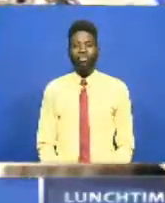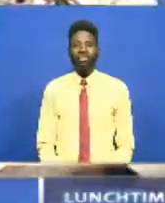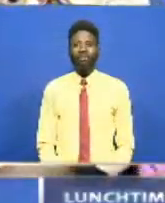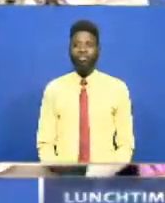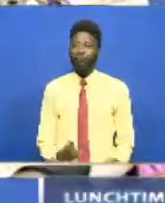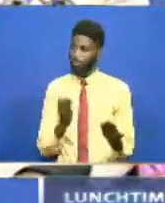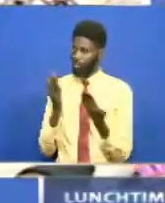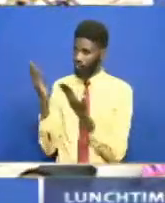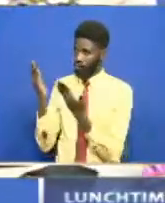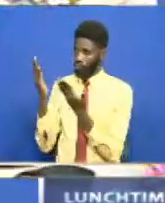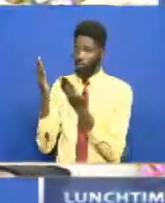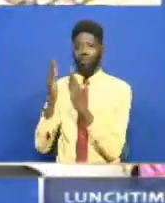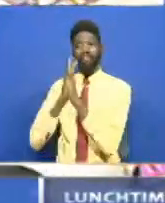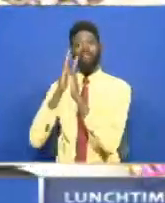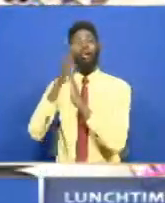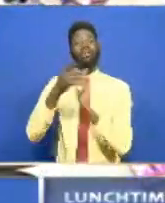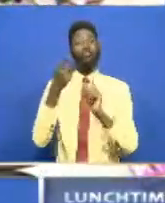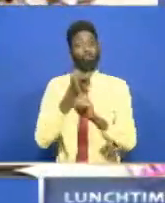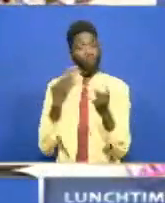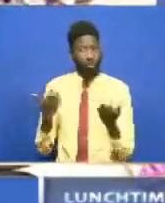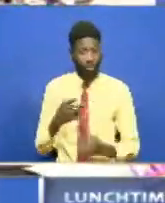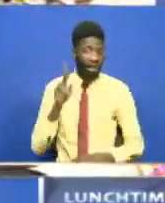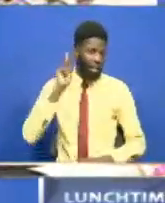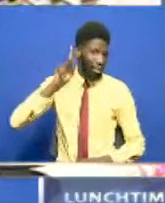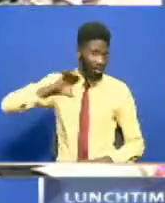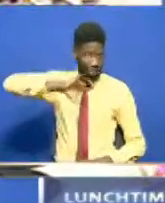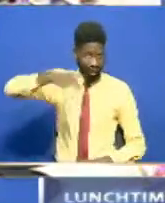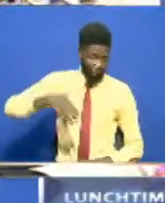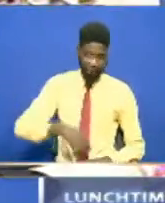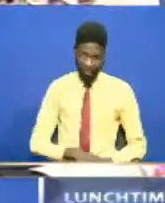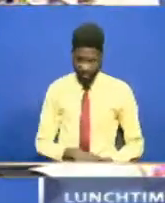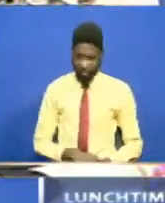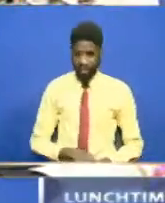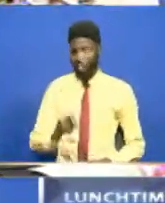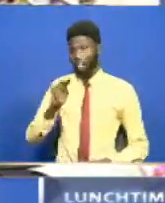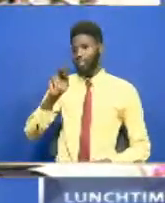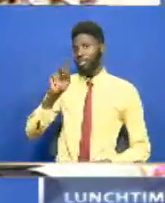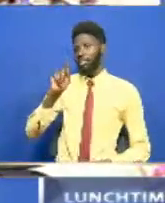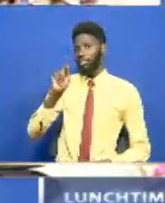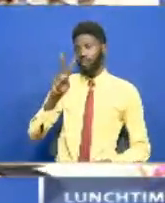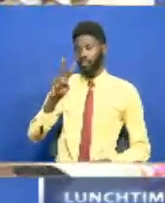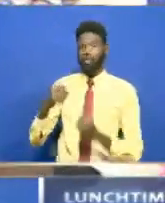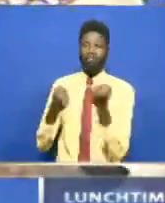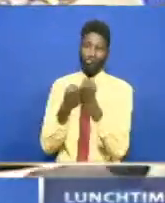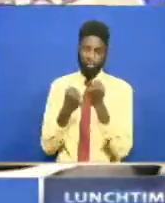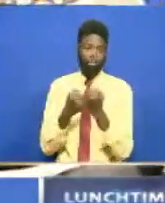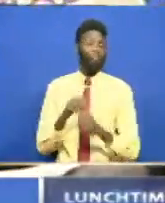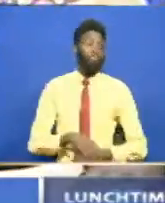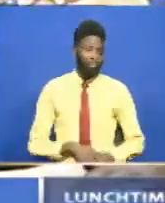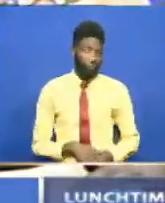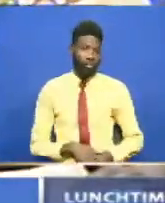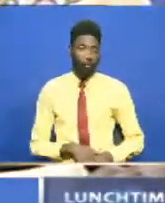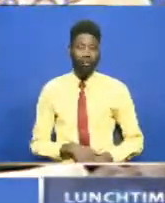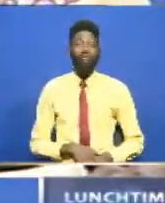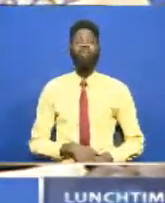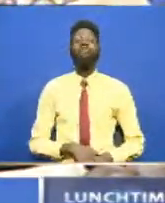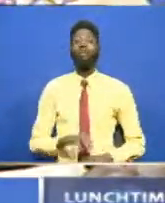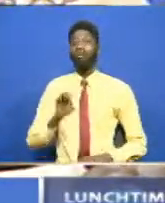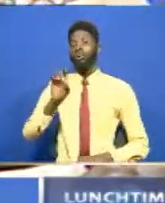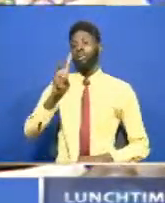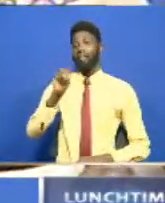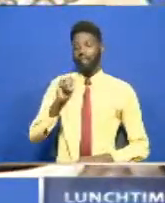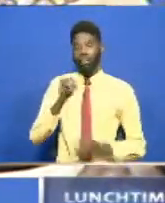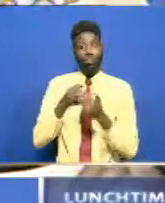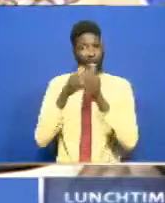Pictures coming to us live from Kisii County, courtesy of NTV. ODM party leader Raila Odinga there speaking